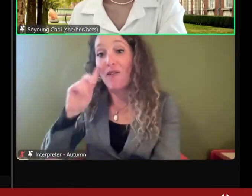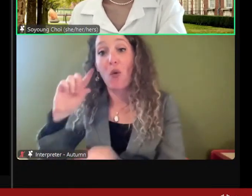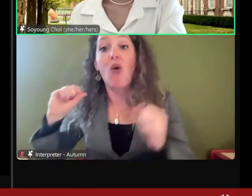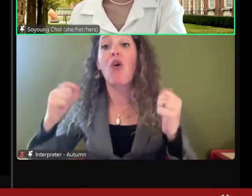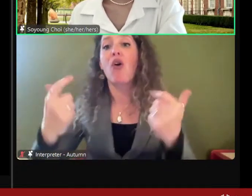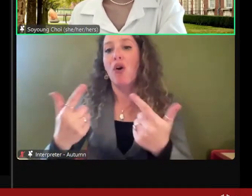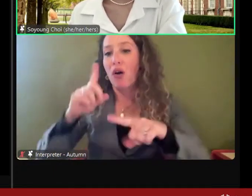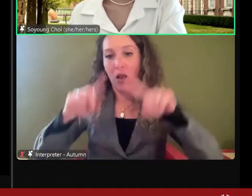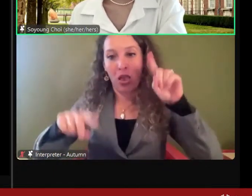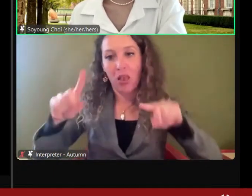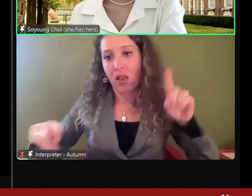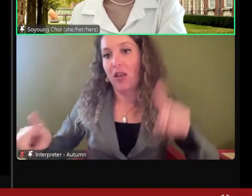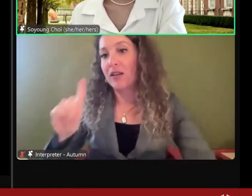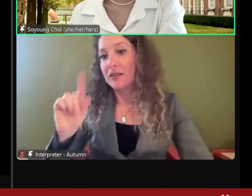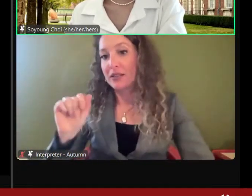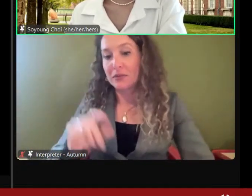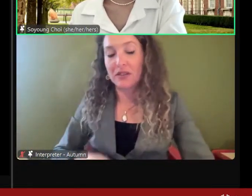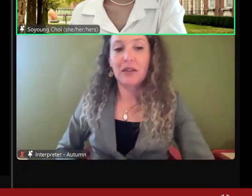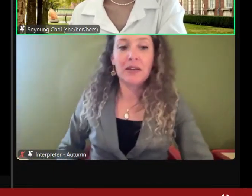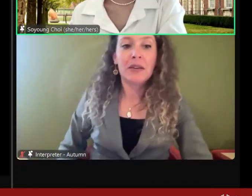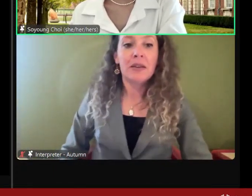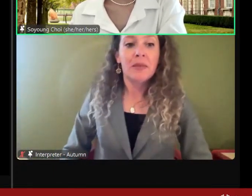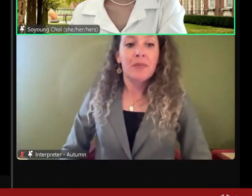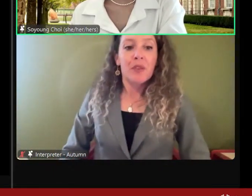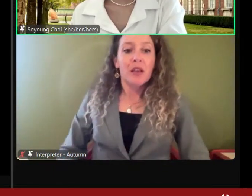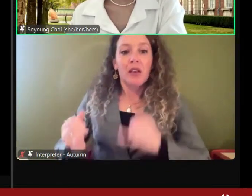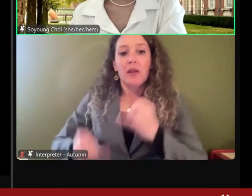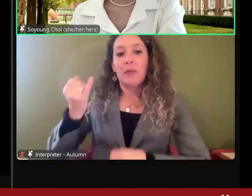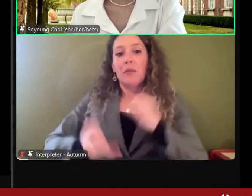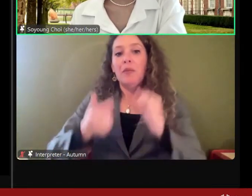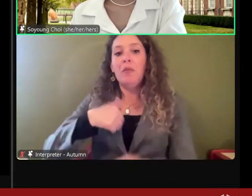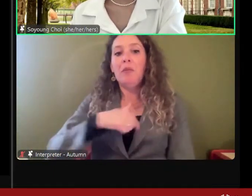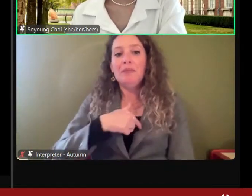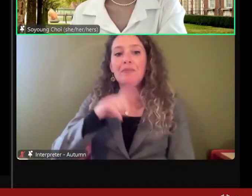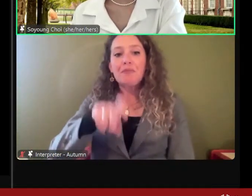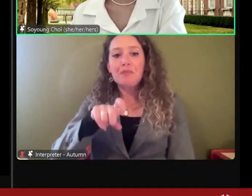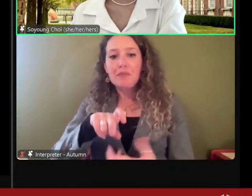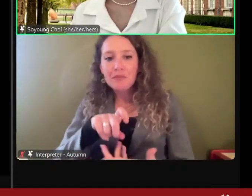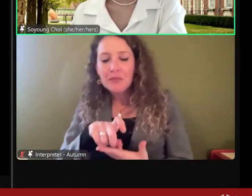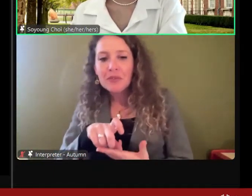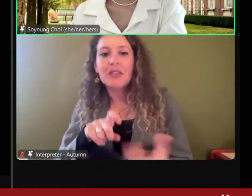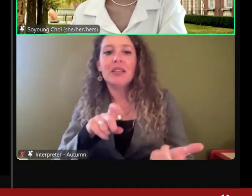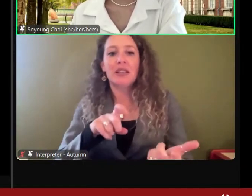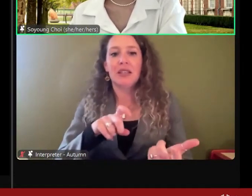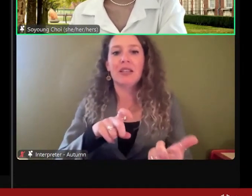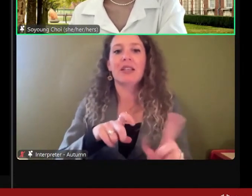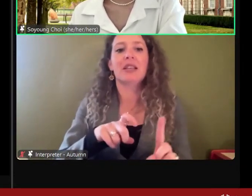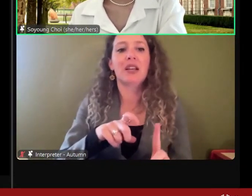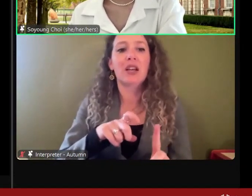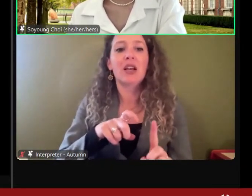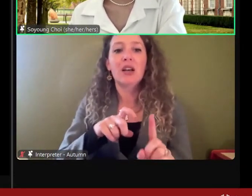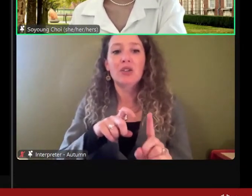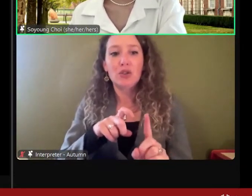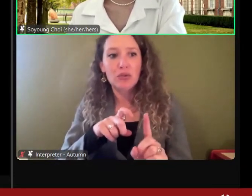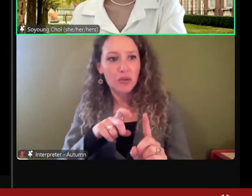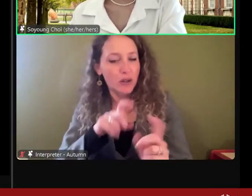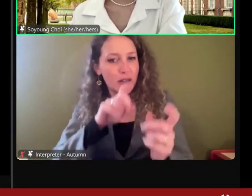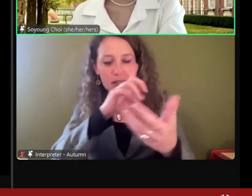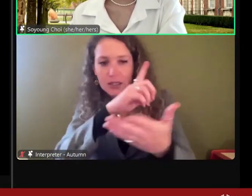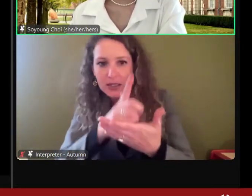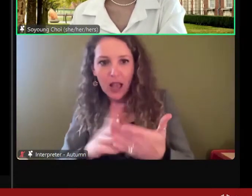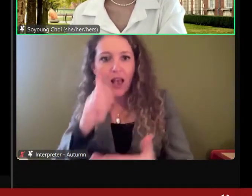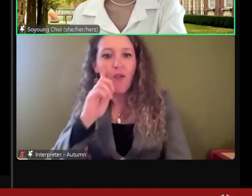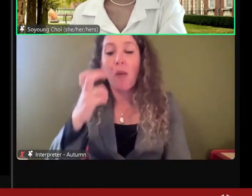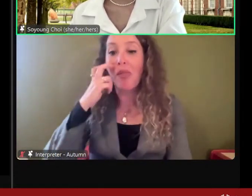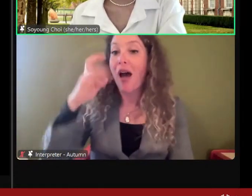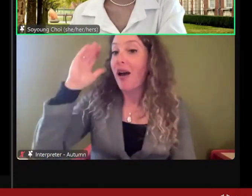Finally, we need to co-design with blind and low vision patients, not just for them. These ideas should